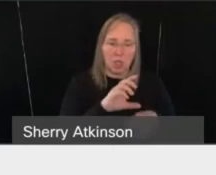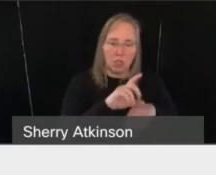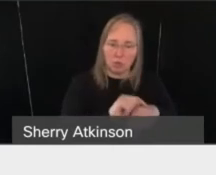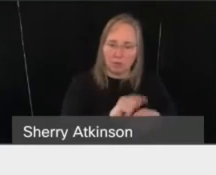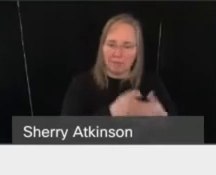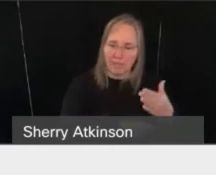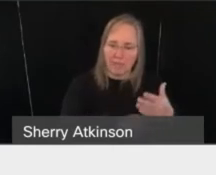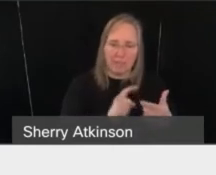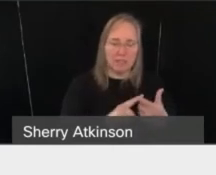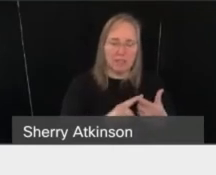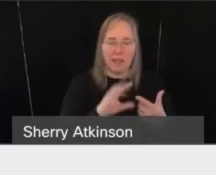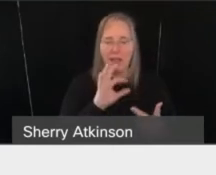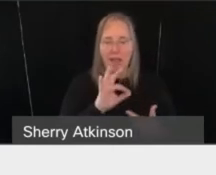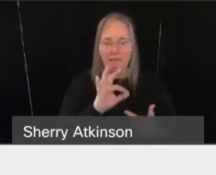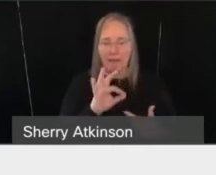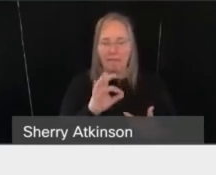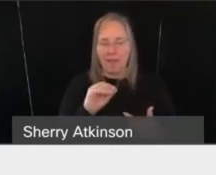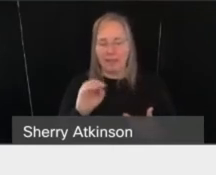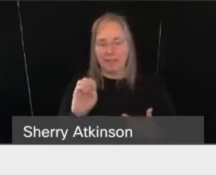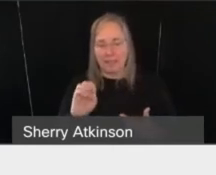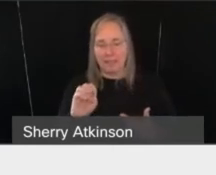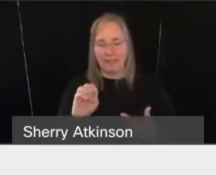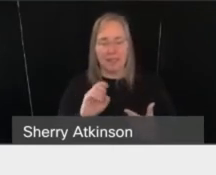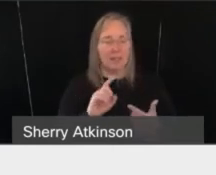includes FF&E.